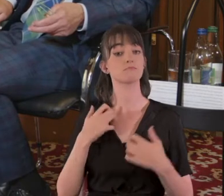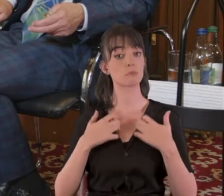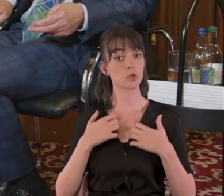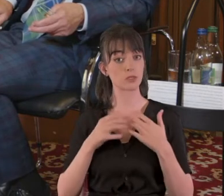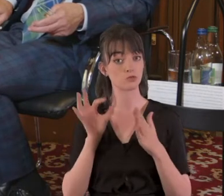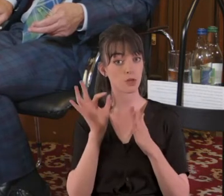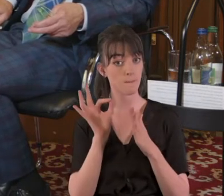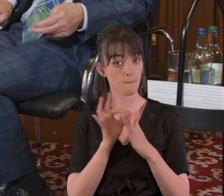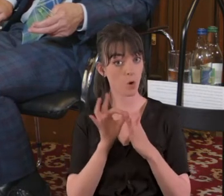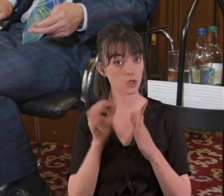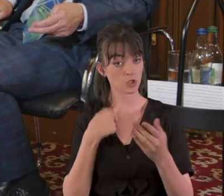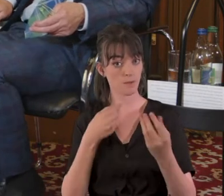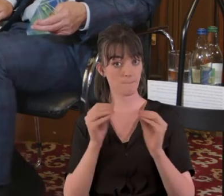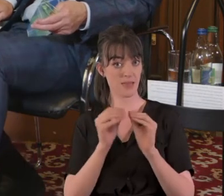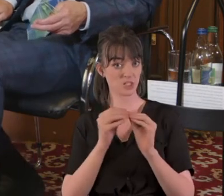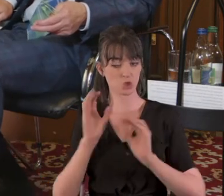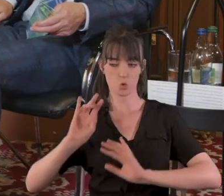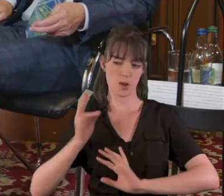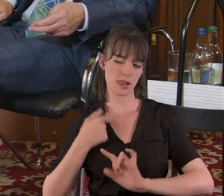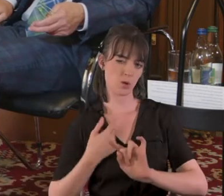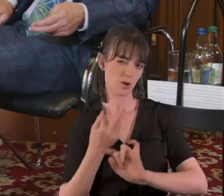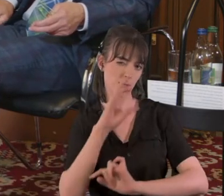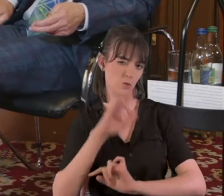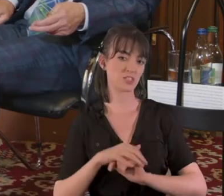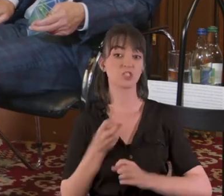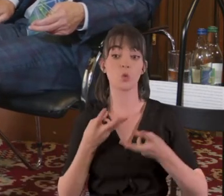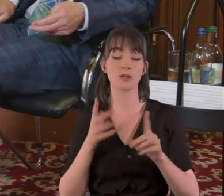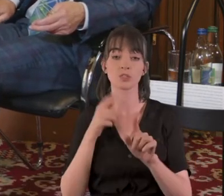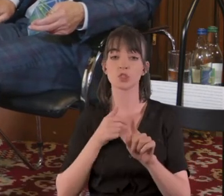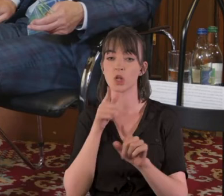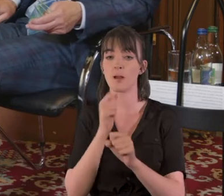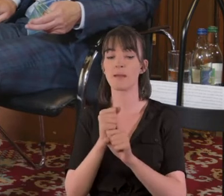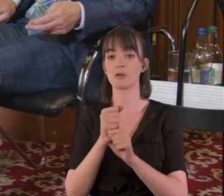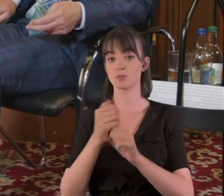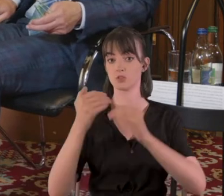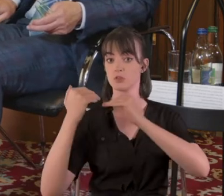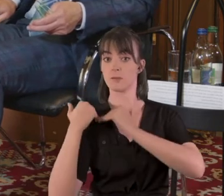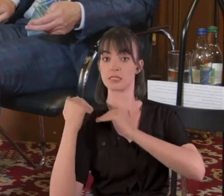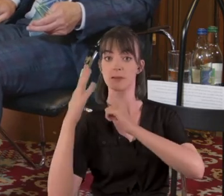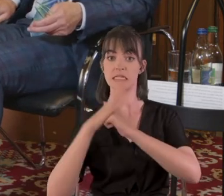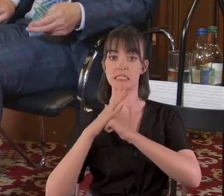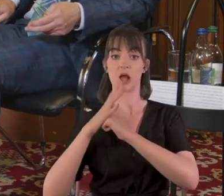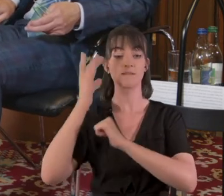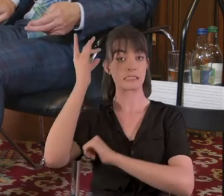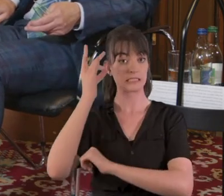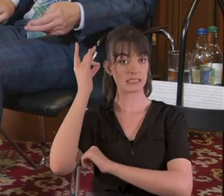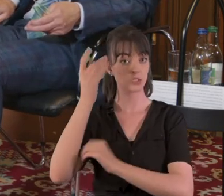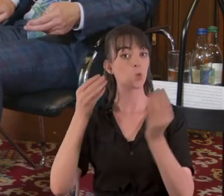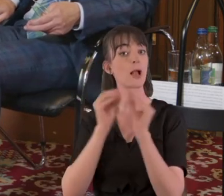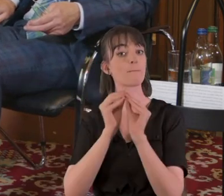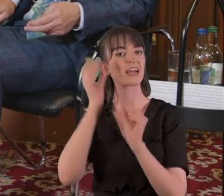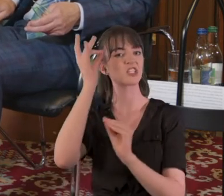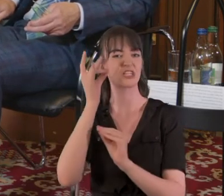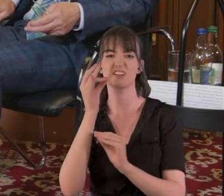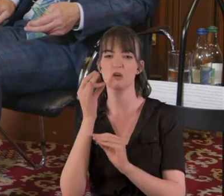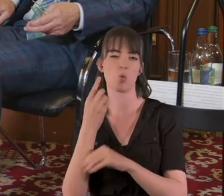passing in answer to one of my questions, but I wanted to pick it up again, and that's the role of the monarch. Because we've mentioned the king maybe once